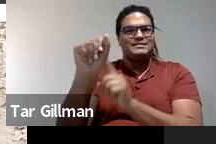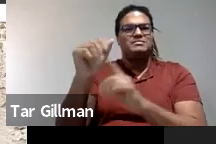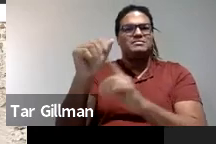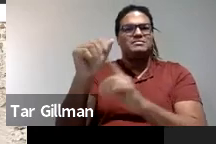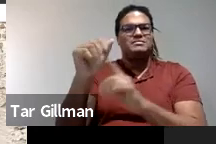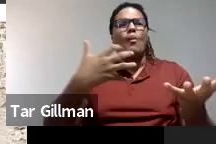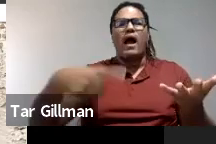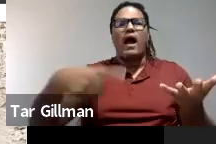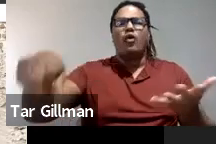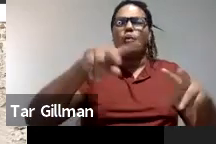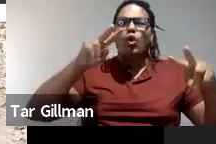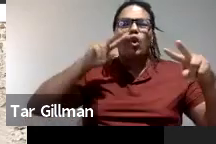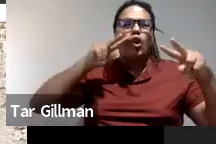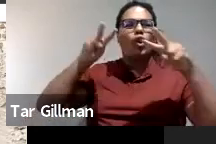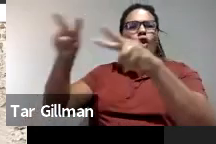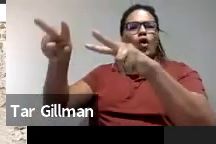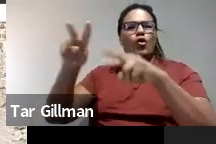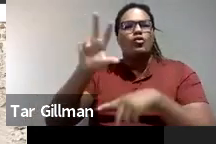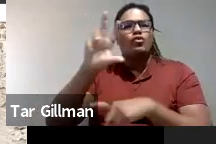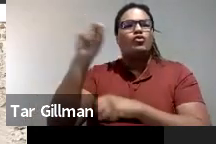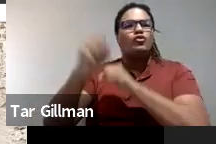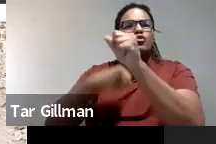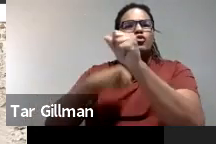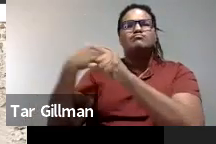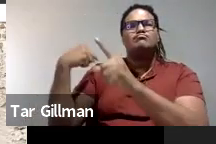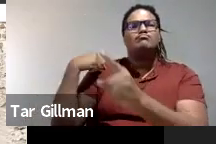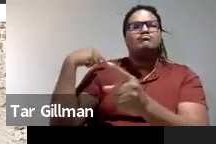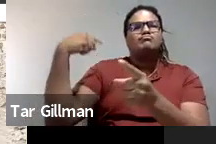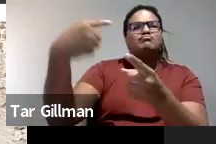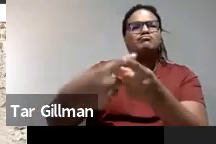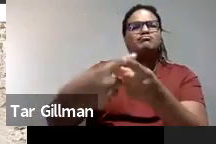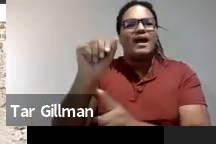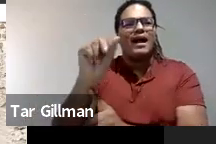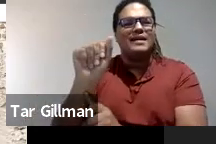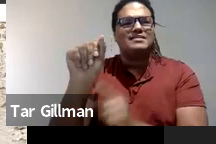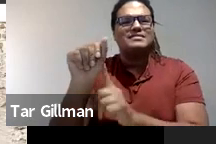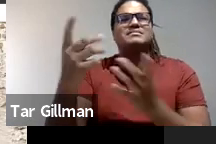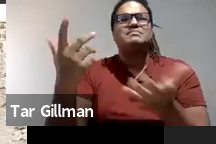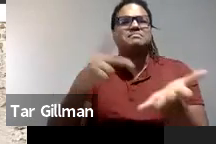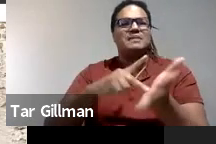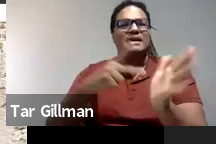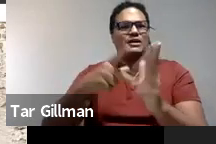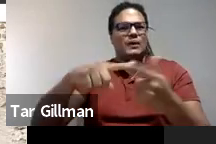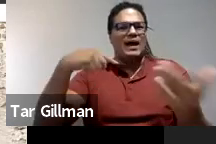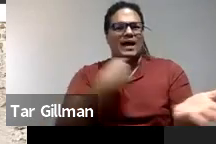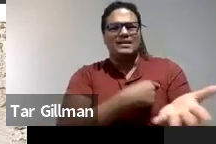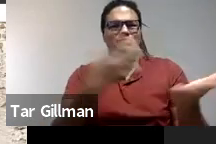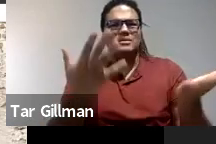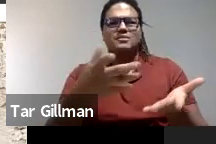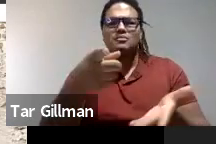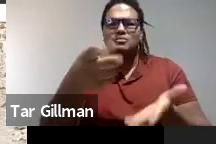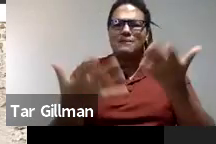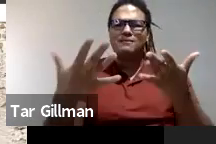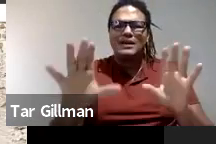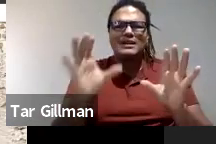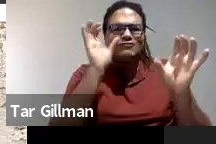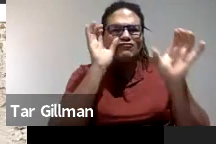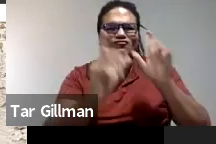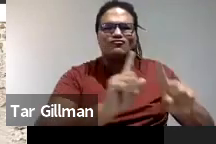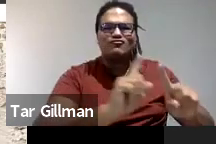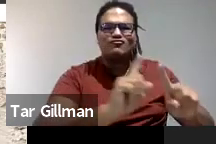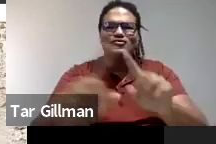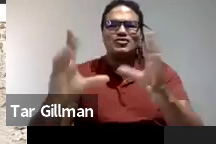for participating in the 30 years of the ADA. Now, I would like you to look at what we've done over the course of these 30